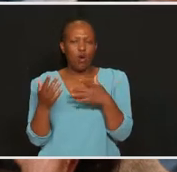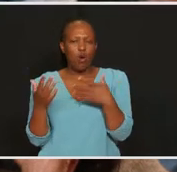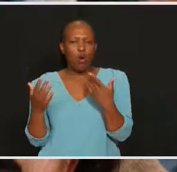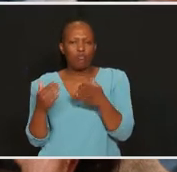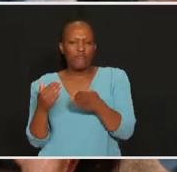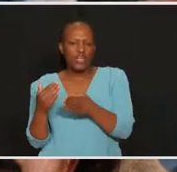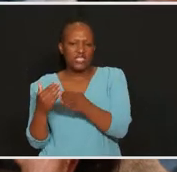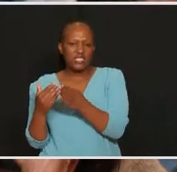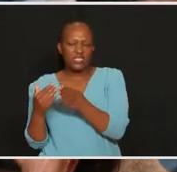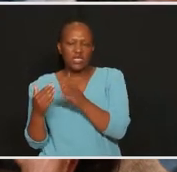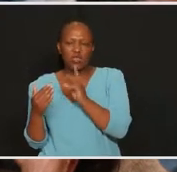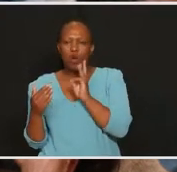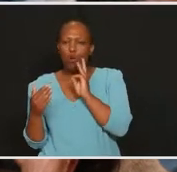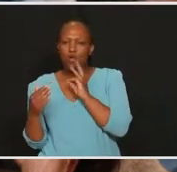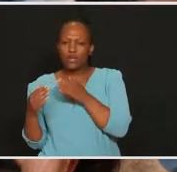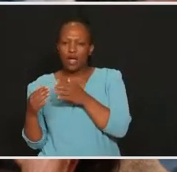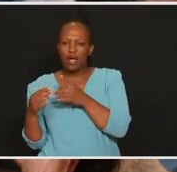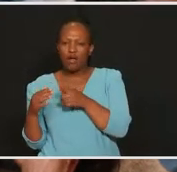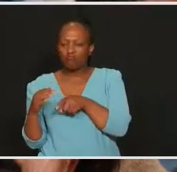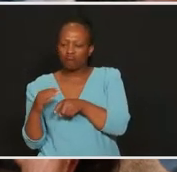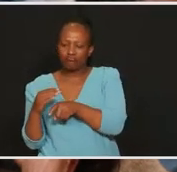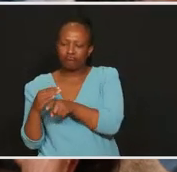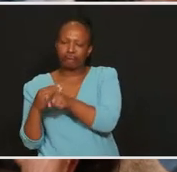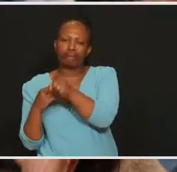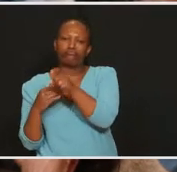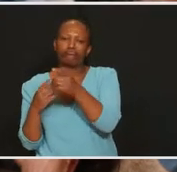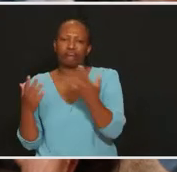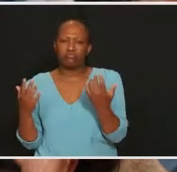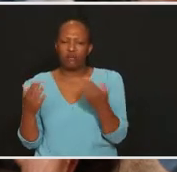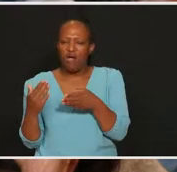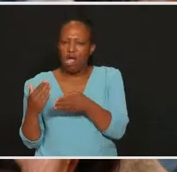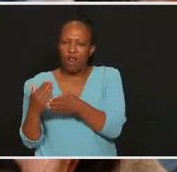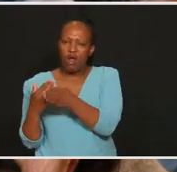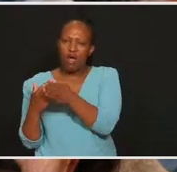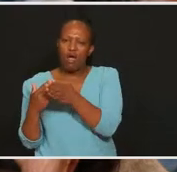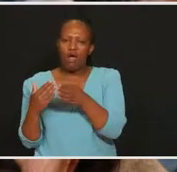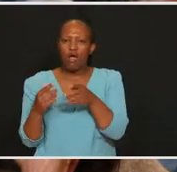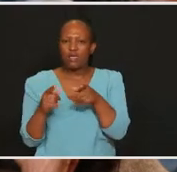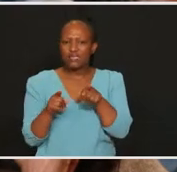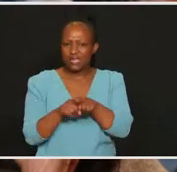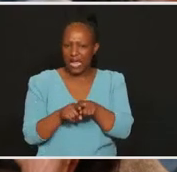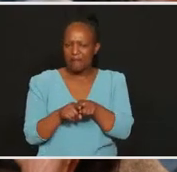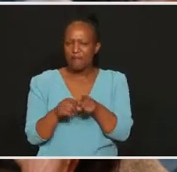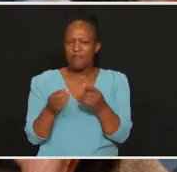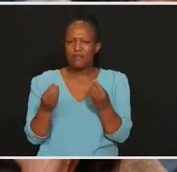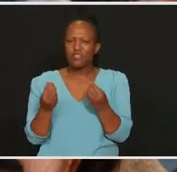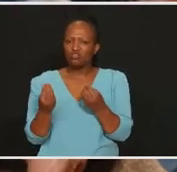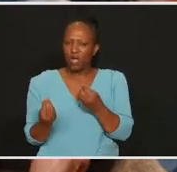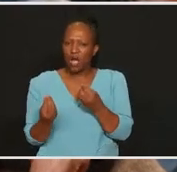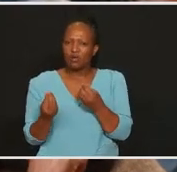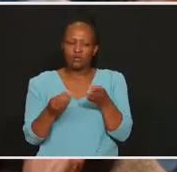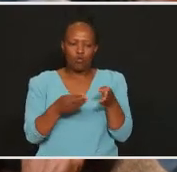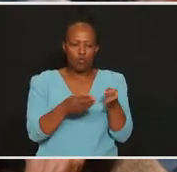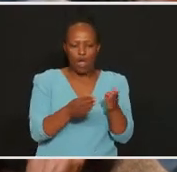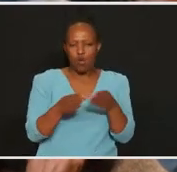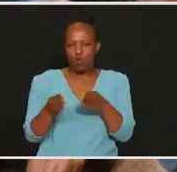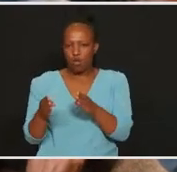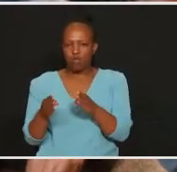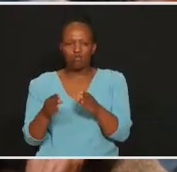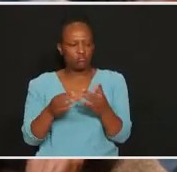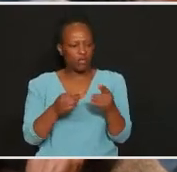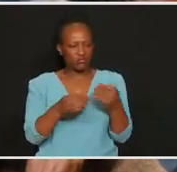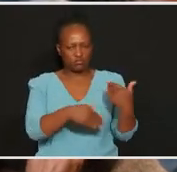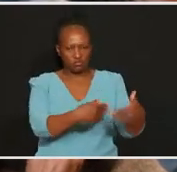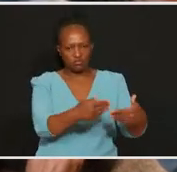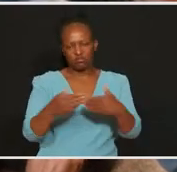a koala bean trees let our children thrive in the same manner each way we know how they learn best Clause